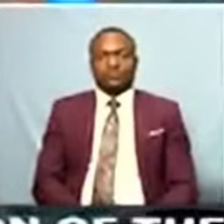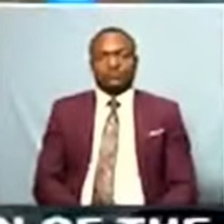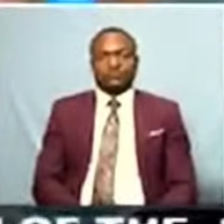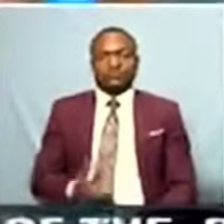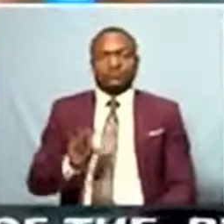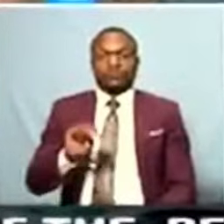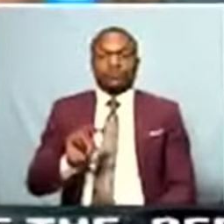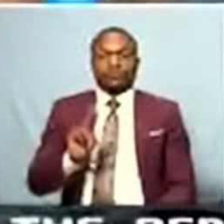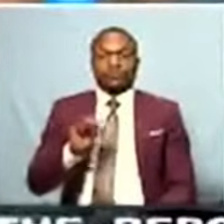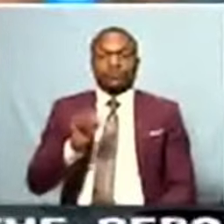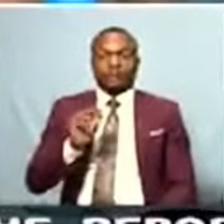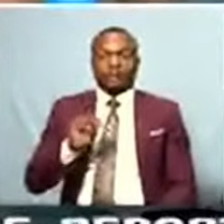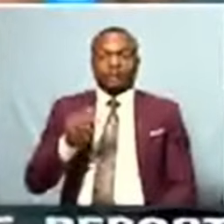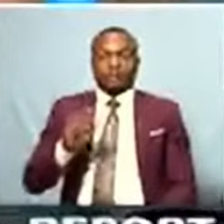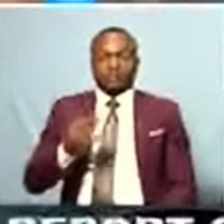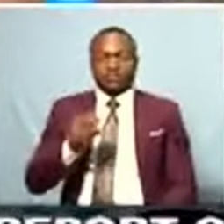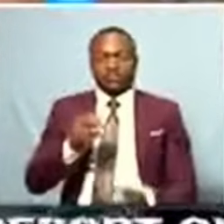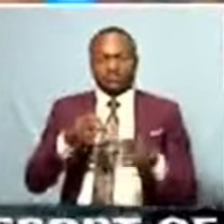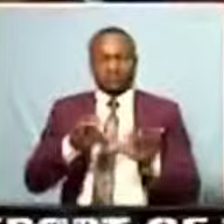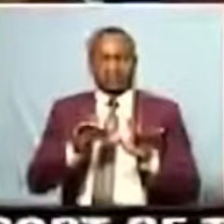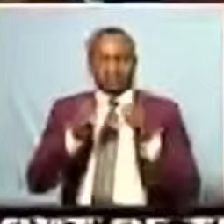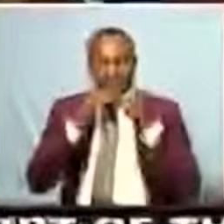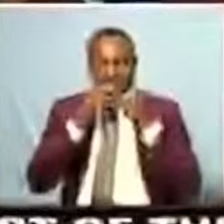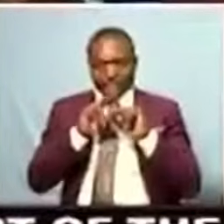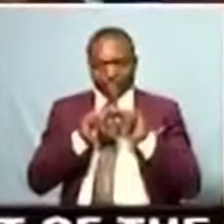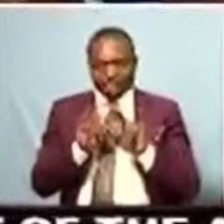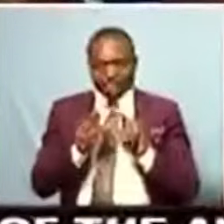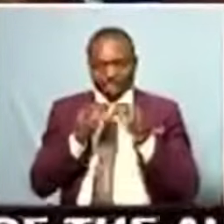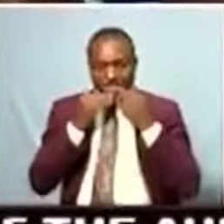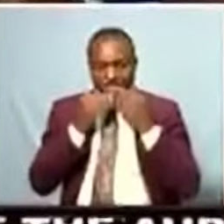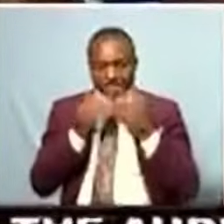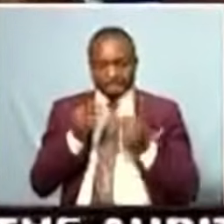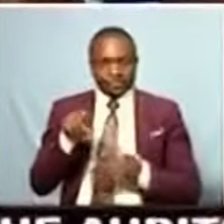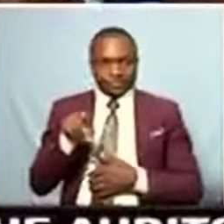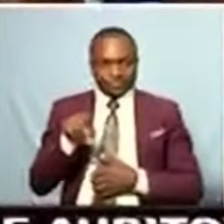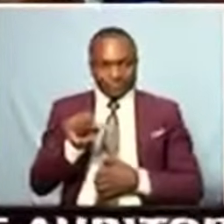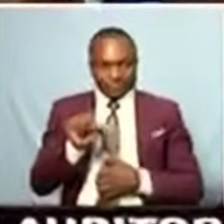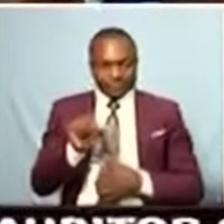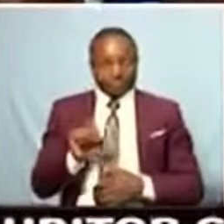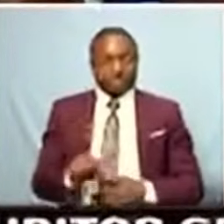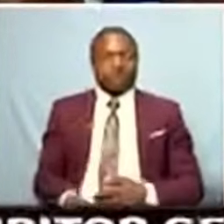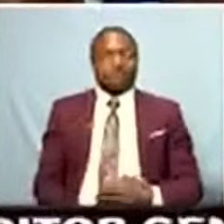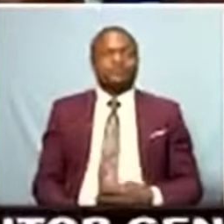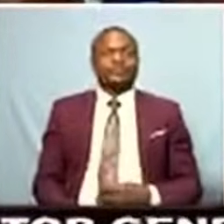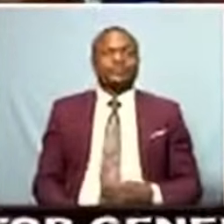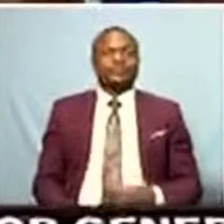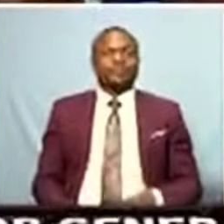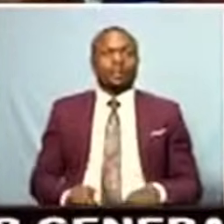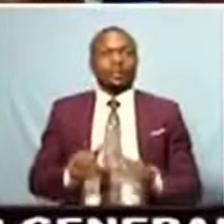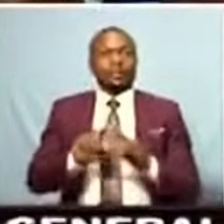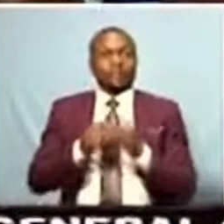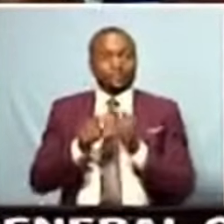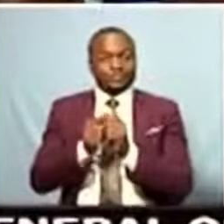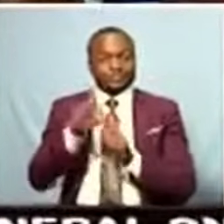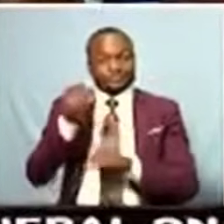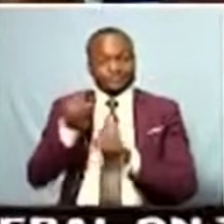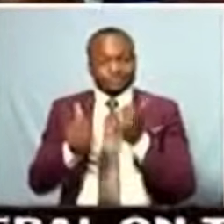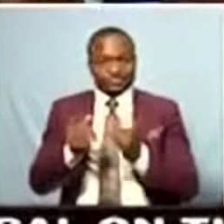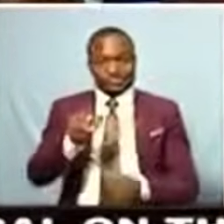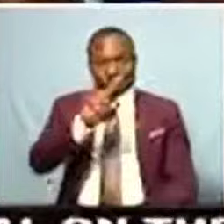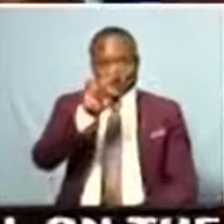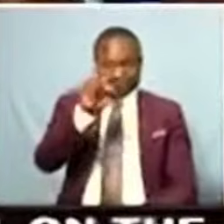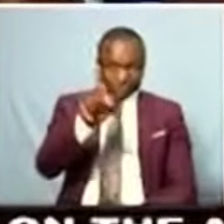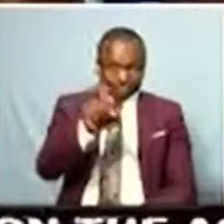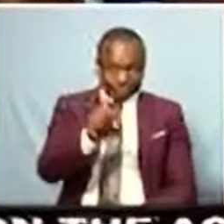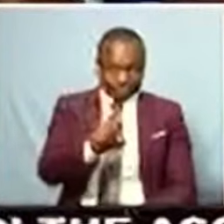Myambango, you can proceed. Thank you very much, Honorable Chair. Thank you very much, PS. May I start with the last question, as